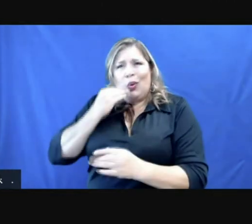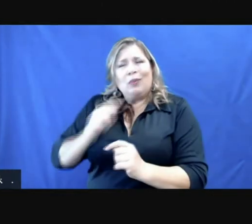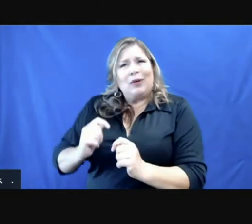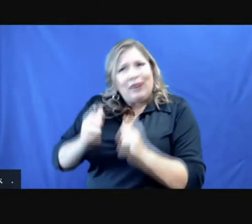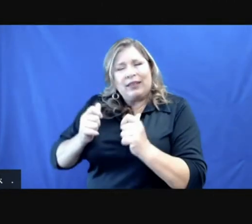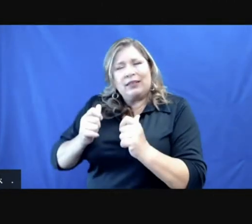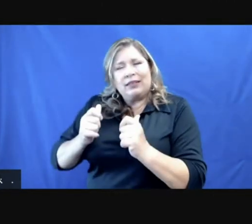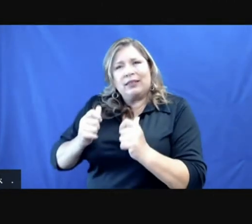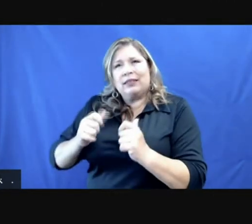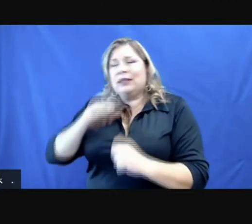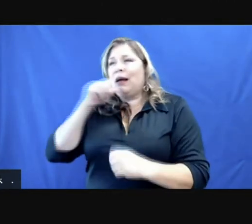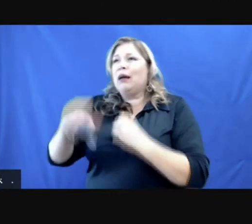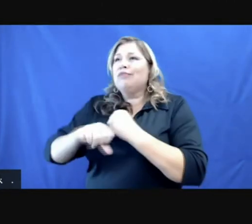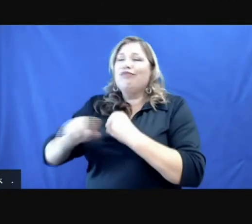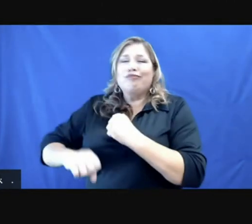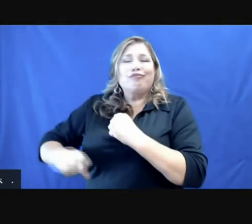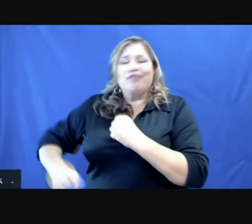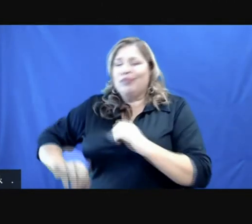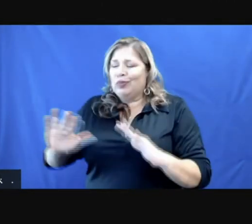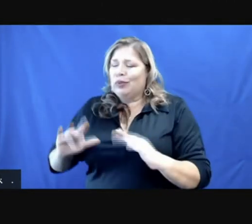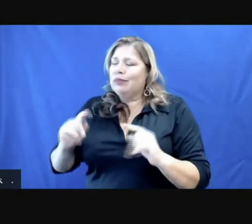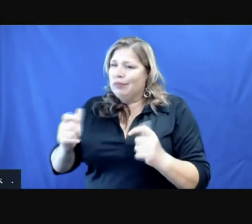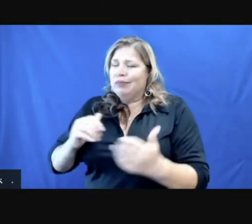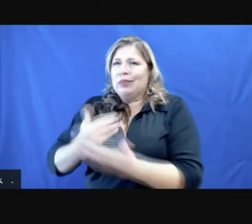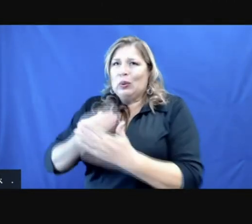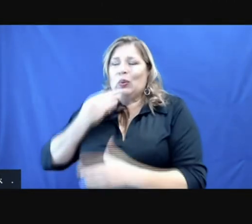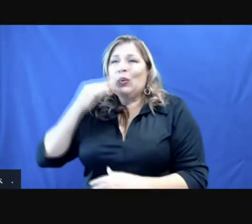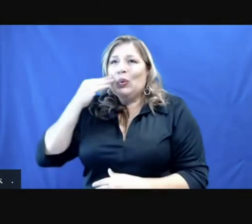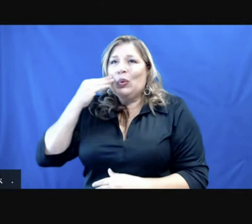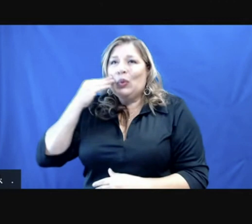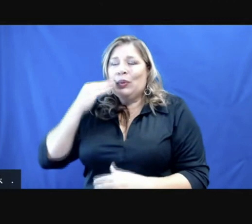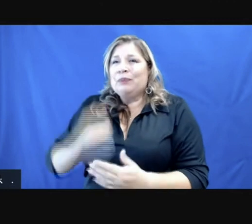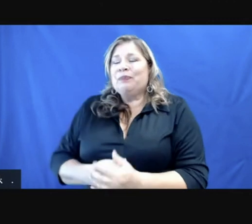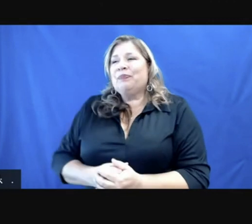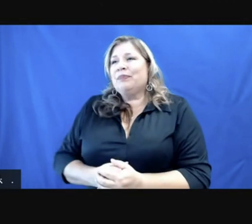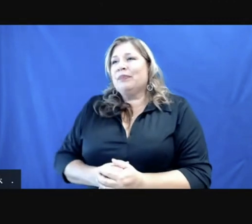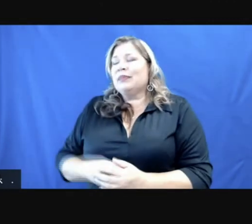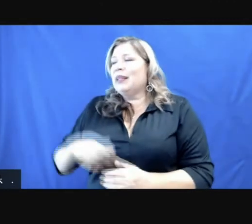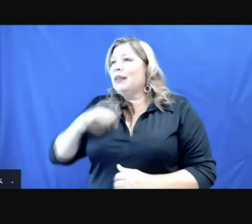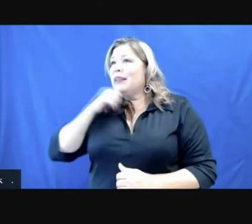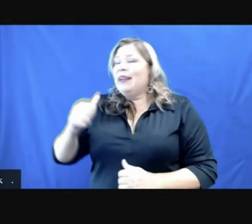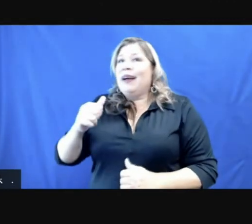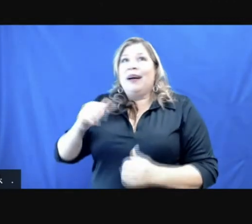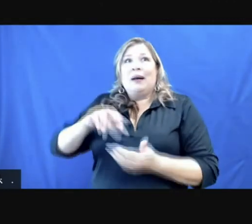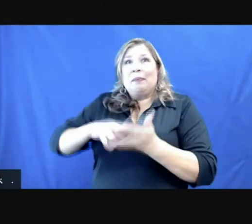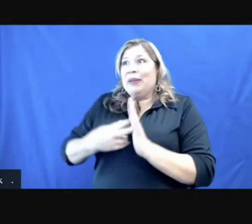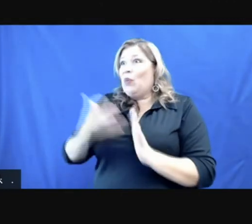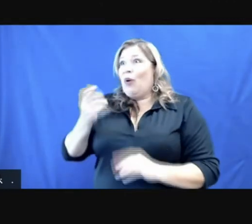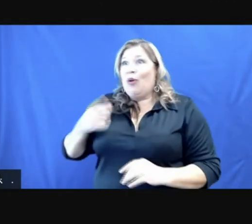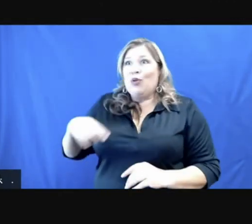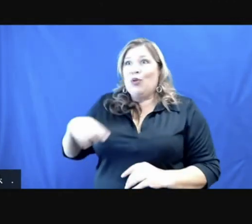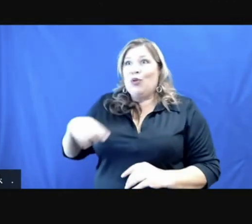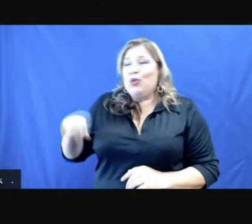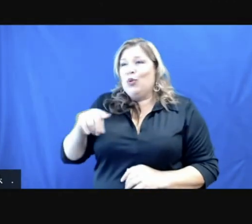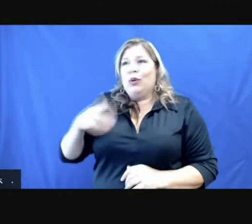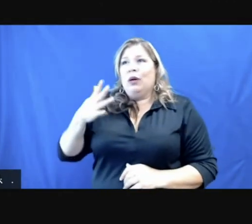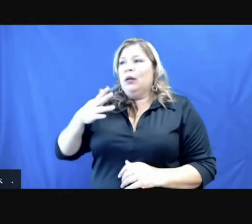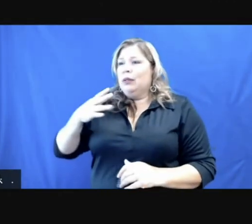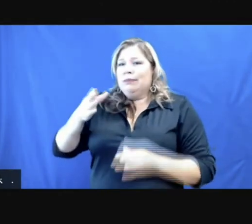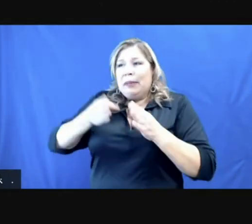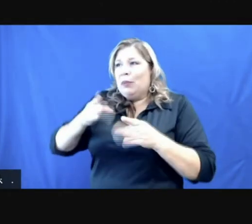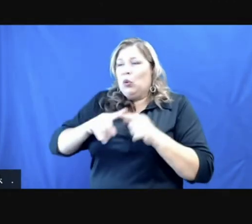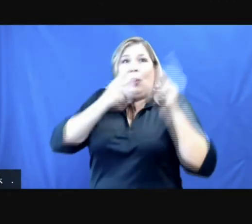that 10 o'clock time. So we hope, certainly didn't intend this to have stories of people being pulled